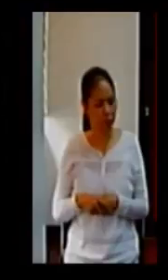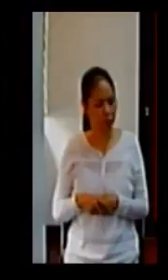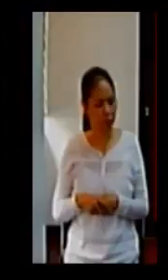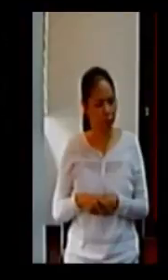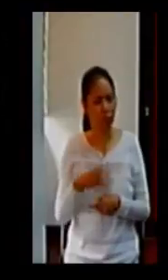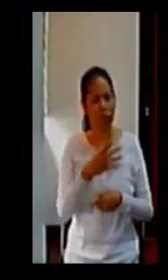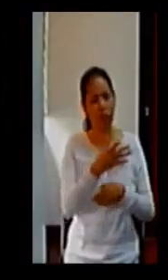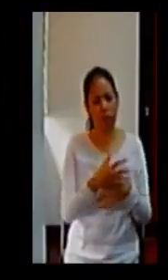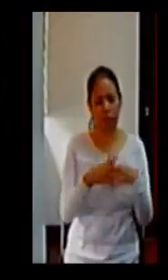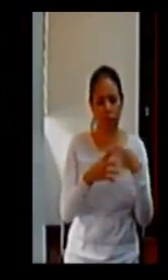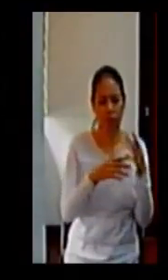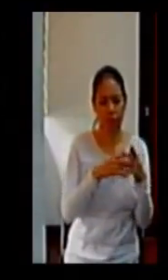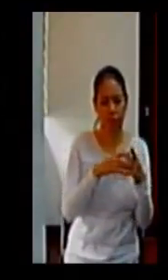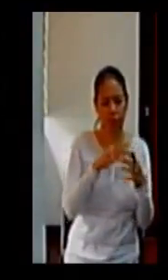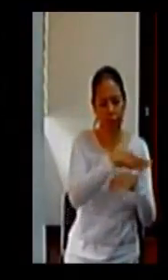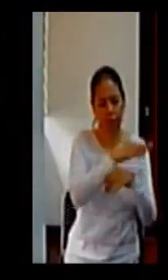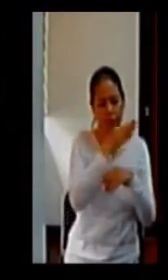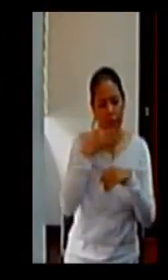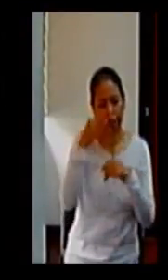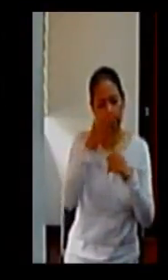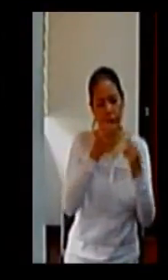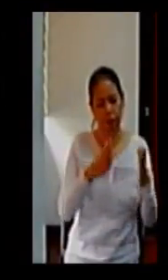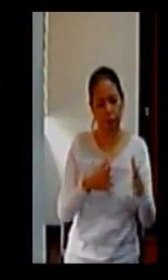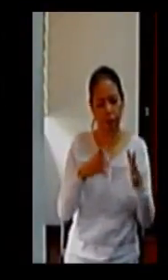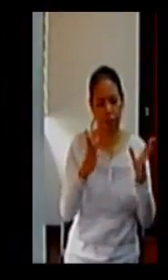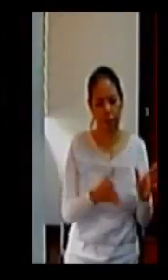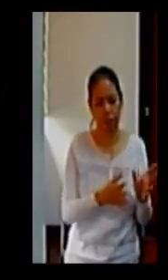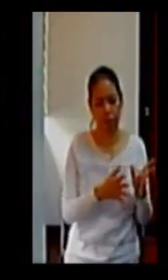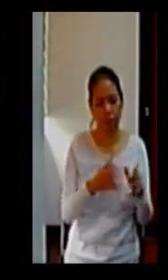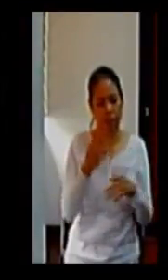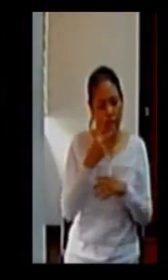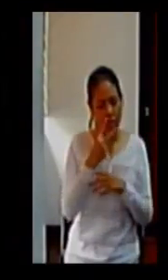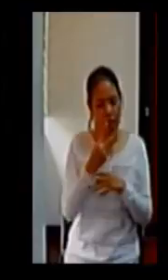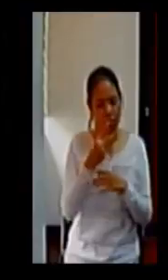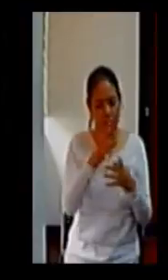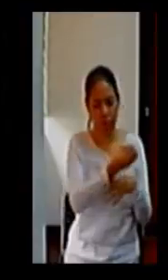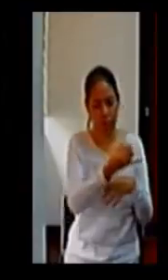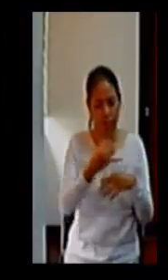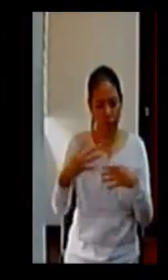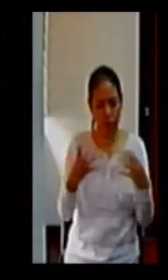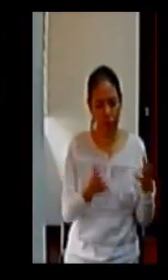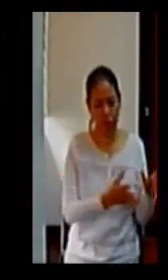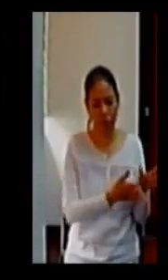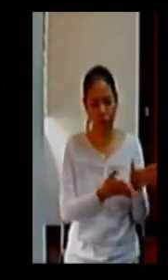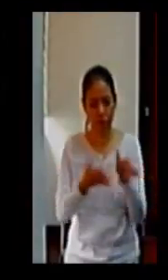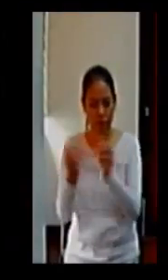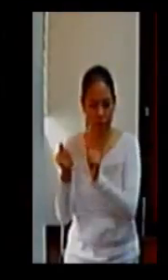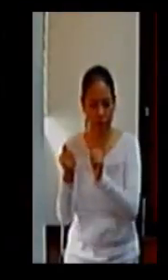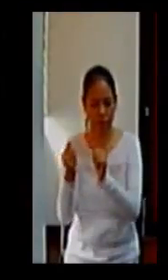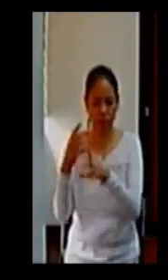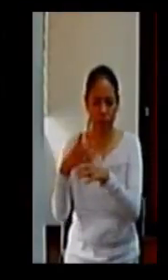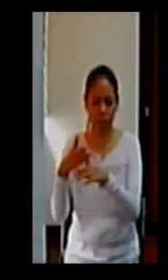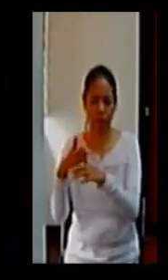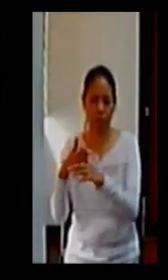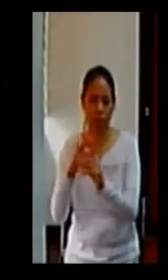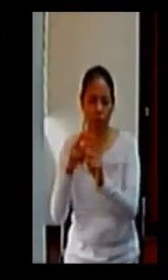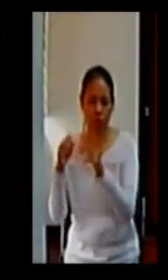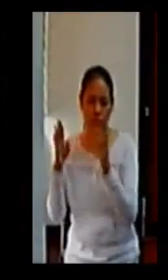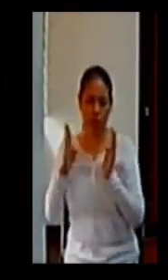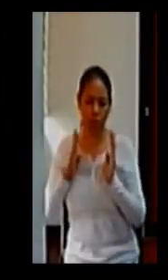said people have gone to Baguio or even to Manila. And in the meantime, have the in-migration